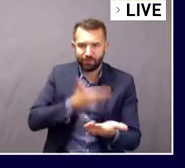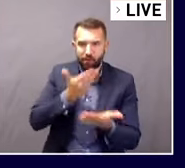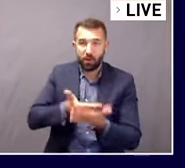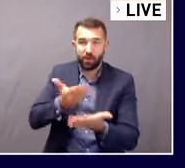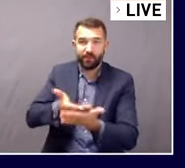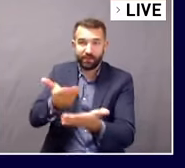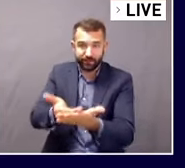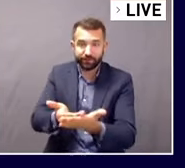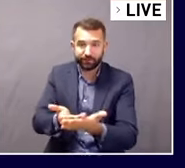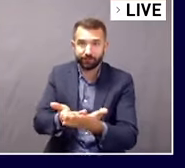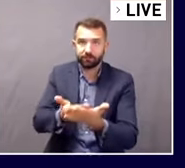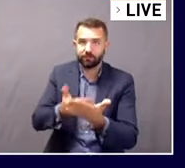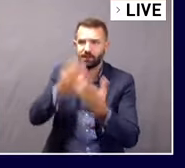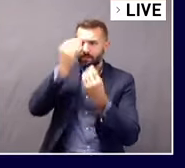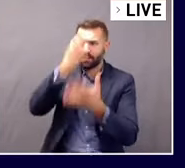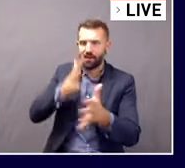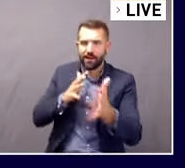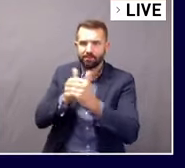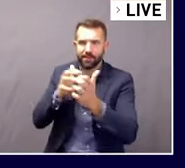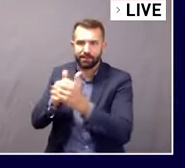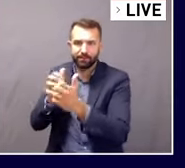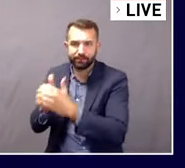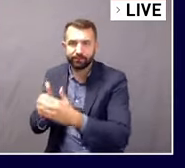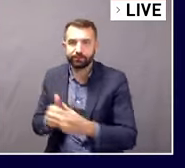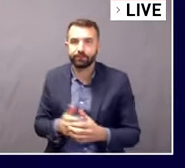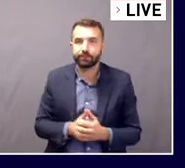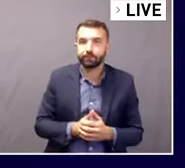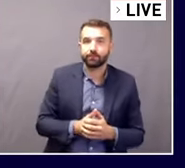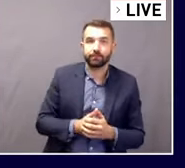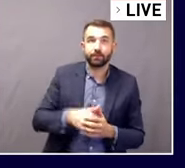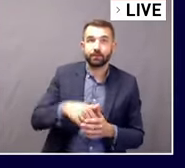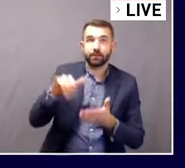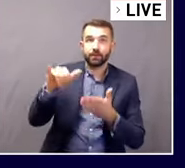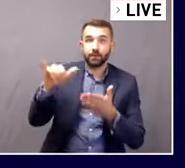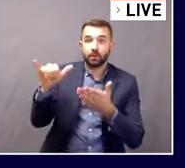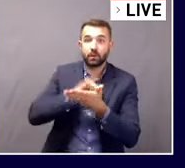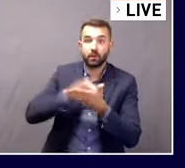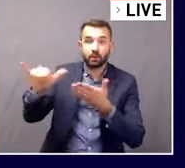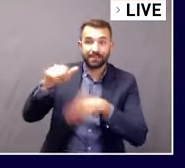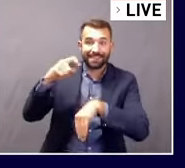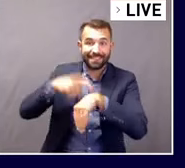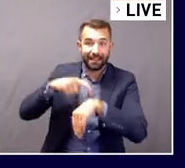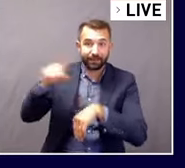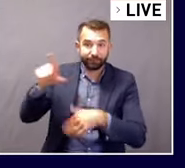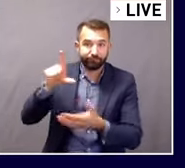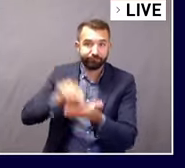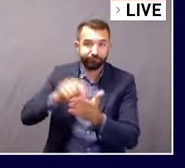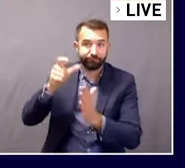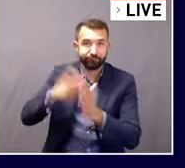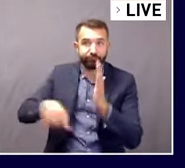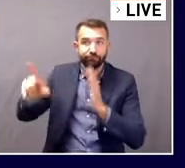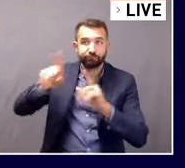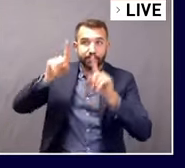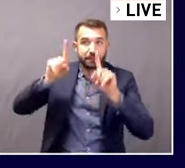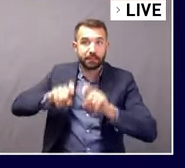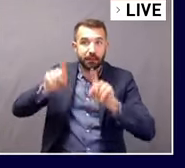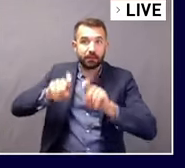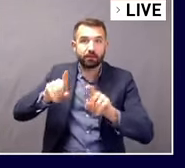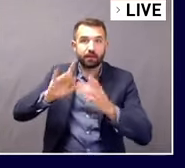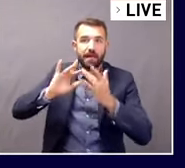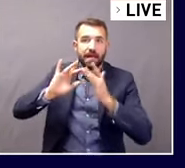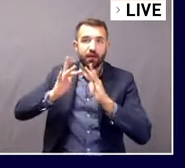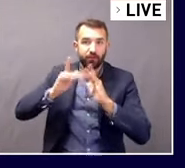is the New York Times' own coronavirus testing tracker website. I find it by Googling